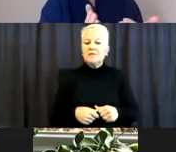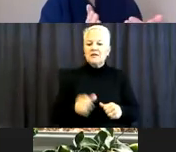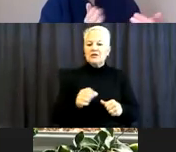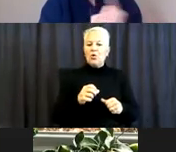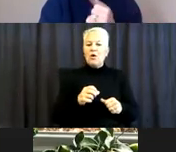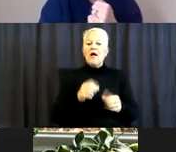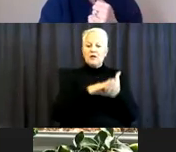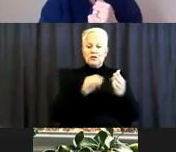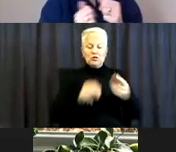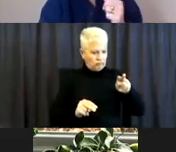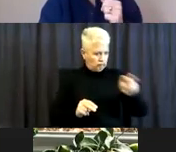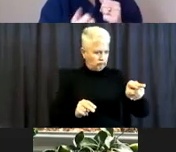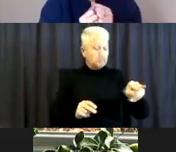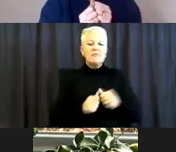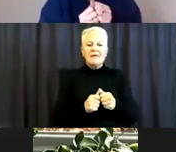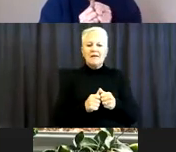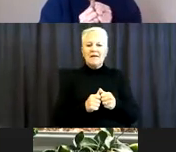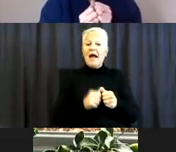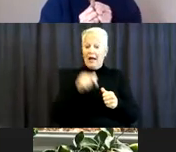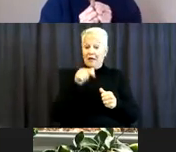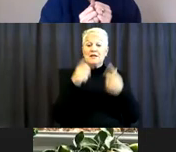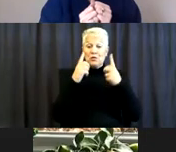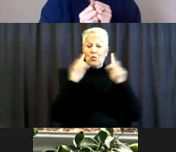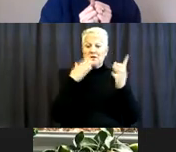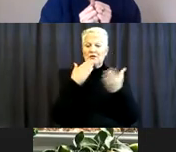straight on. This really works well